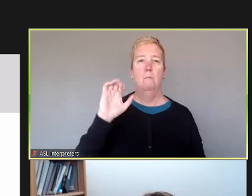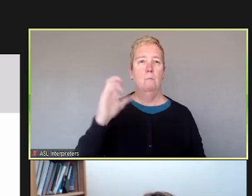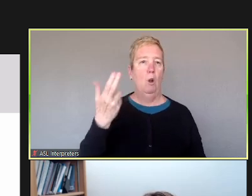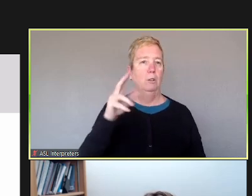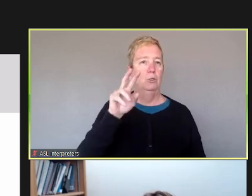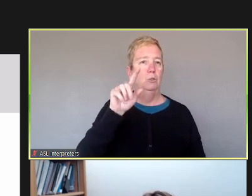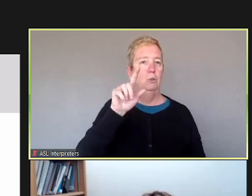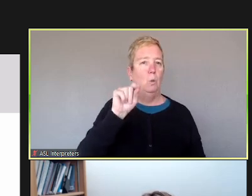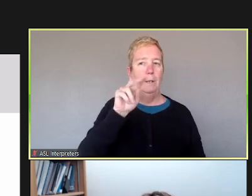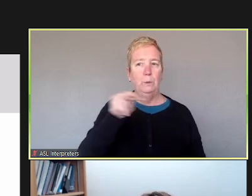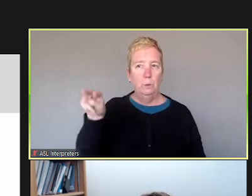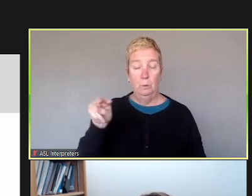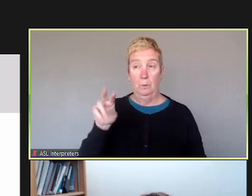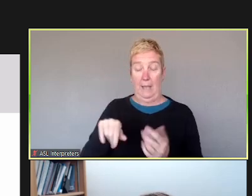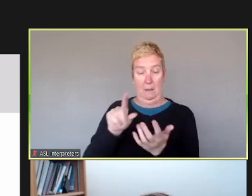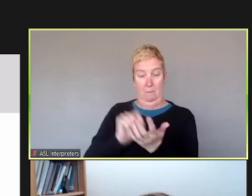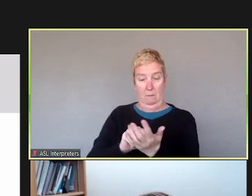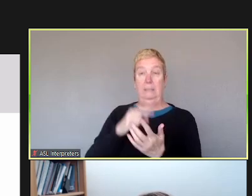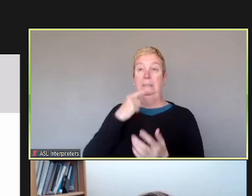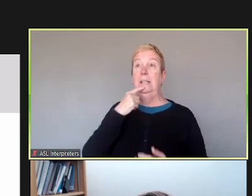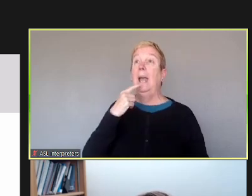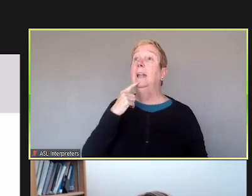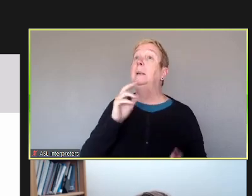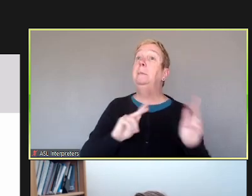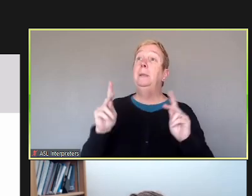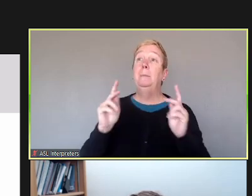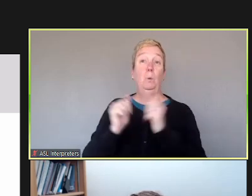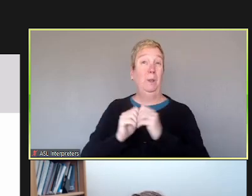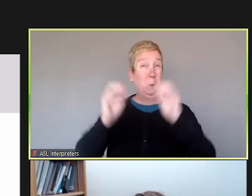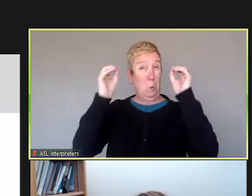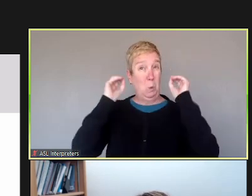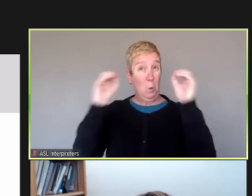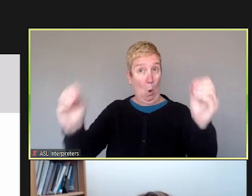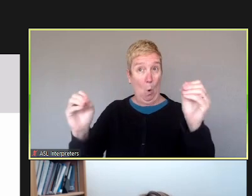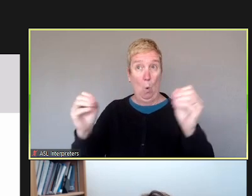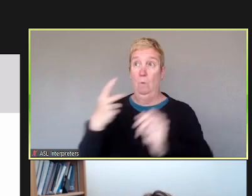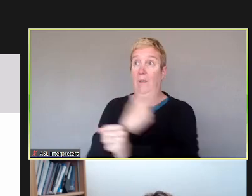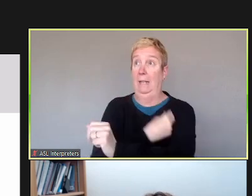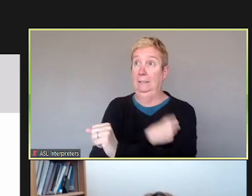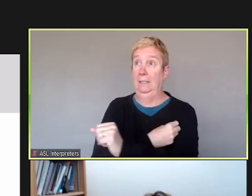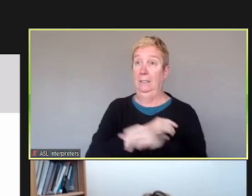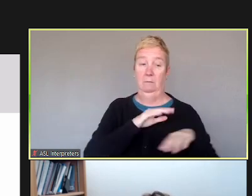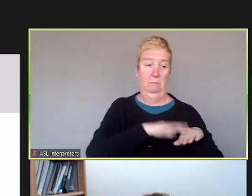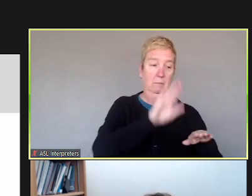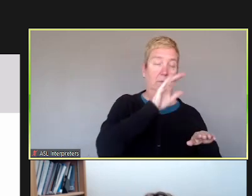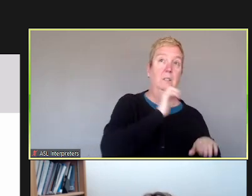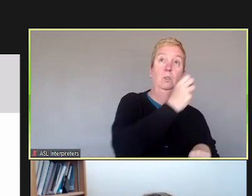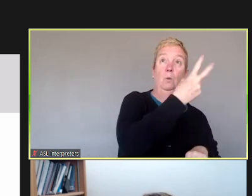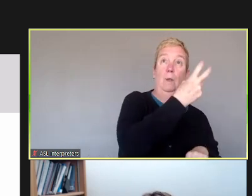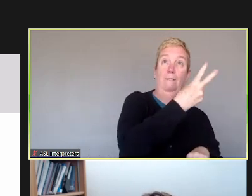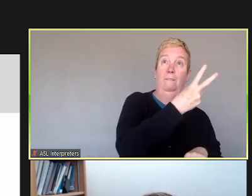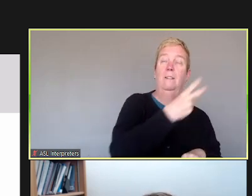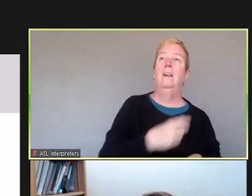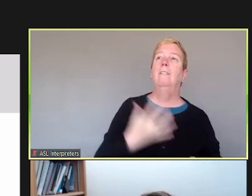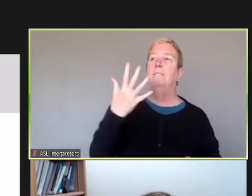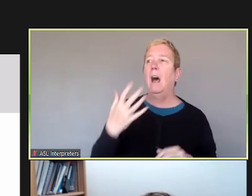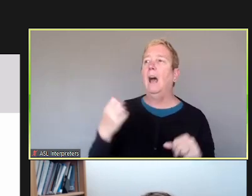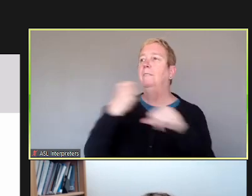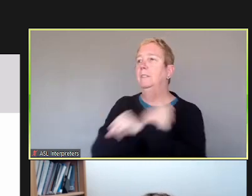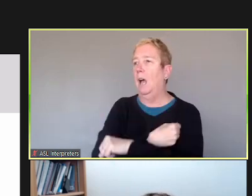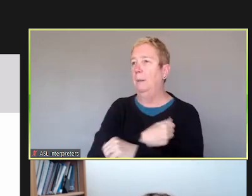what they show there is that unvaccinated individuals aged 12 and over were nearly 5 times more likely